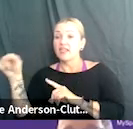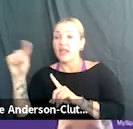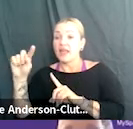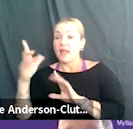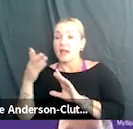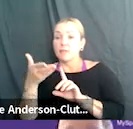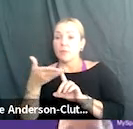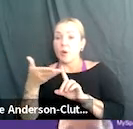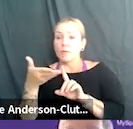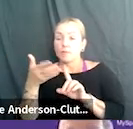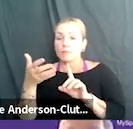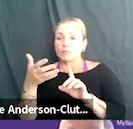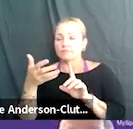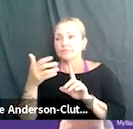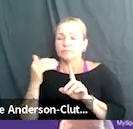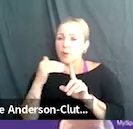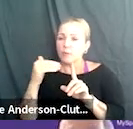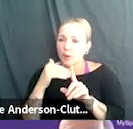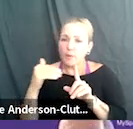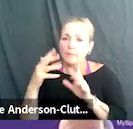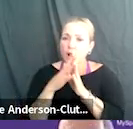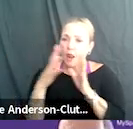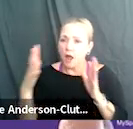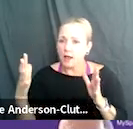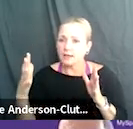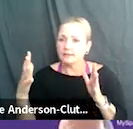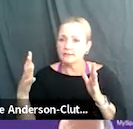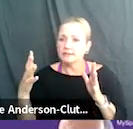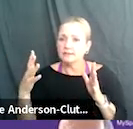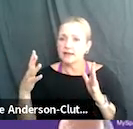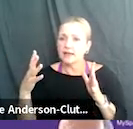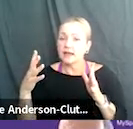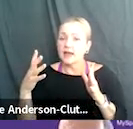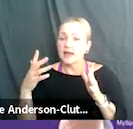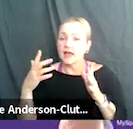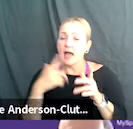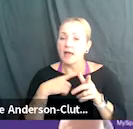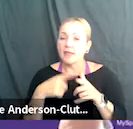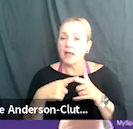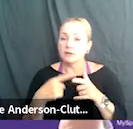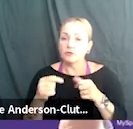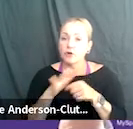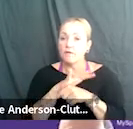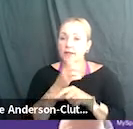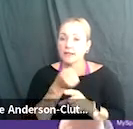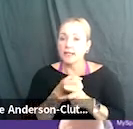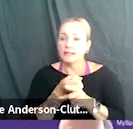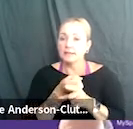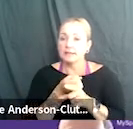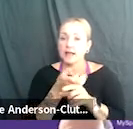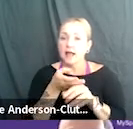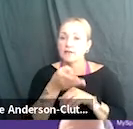COVID. And that certainly could be. I don't know how we would know that because the parents, or at least of the one boy, said they didn't think that was the